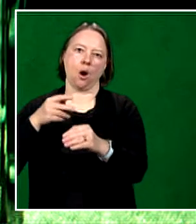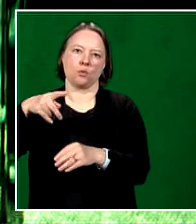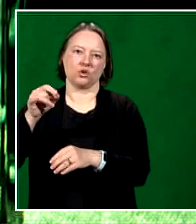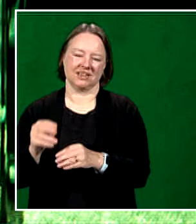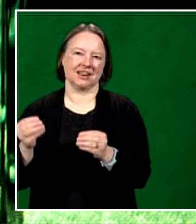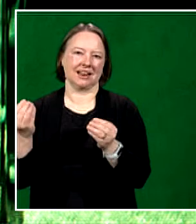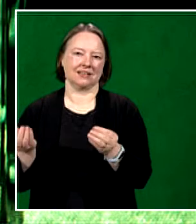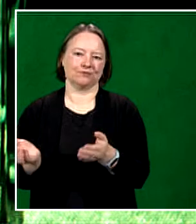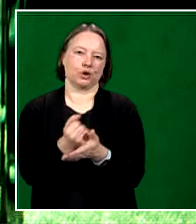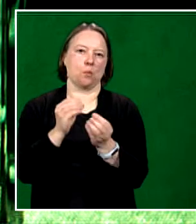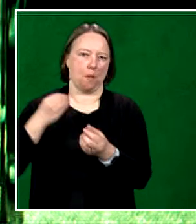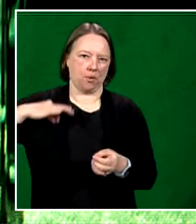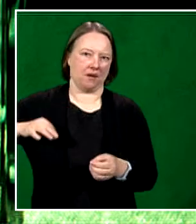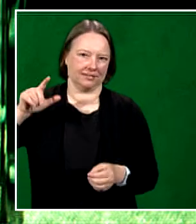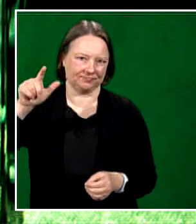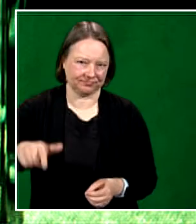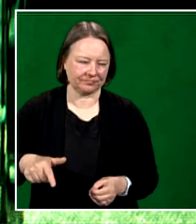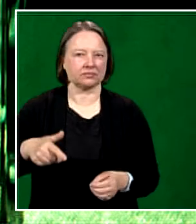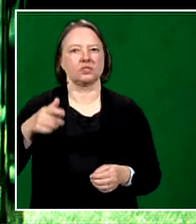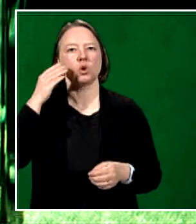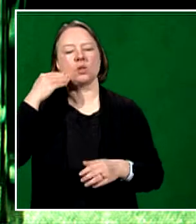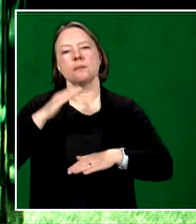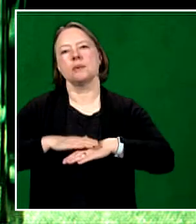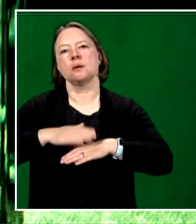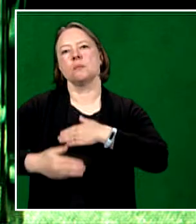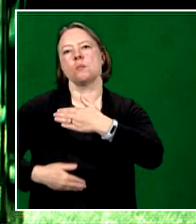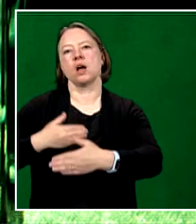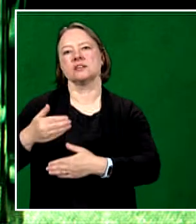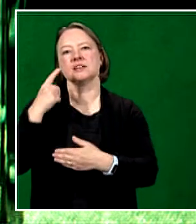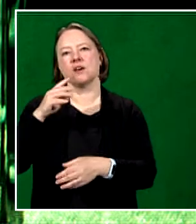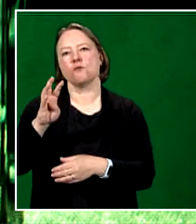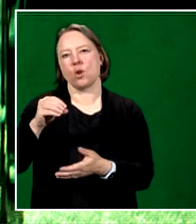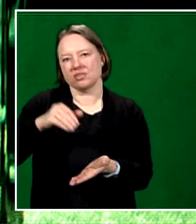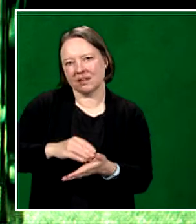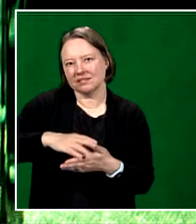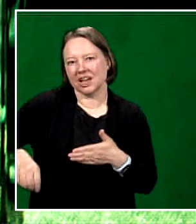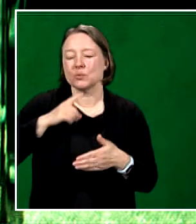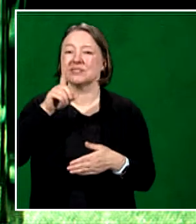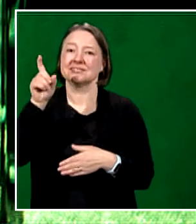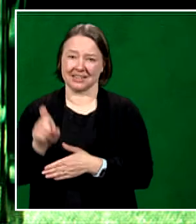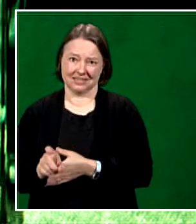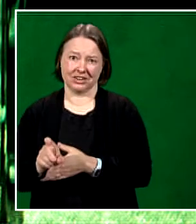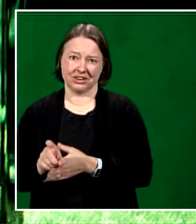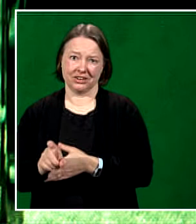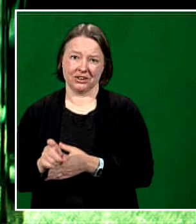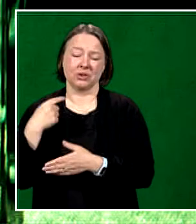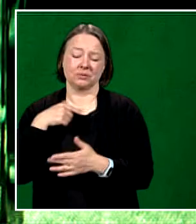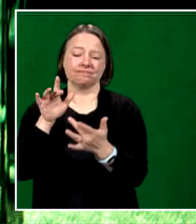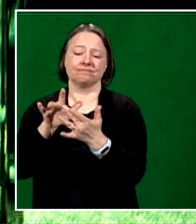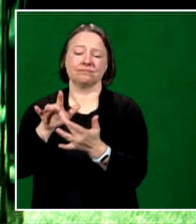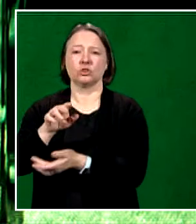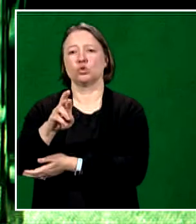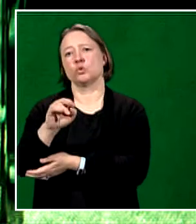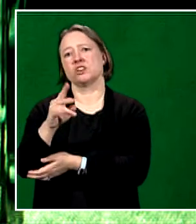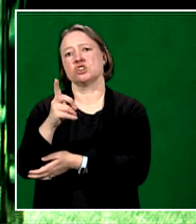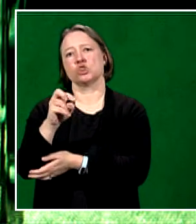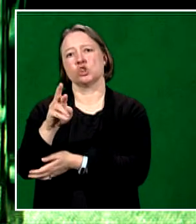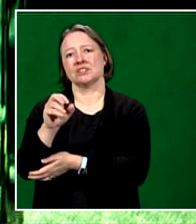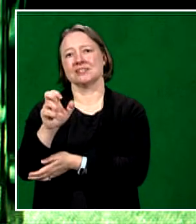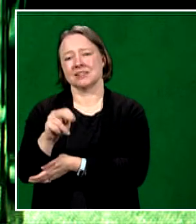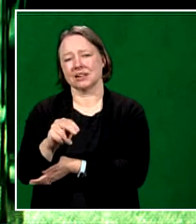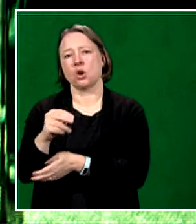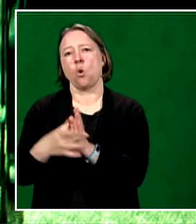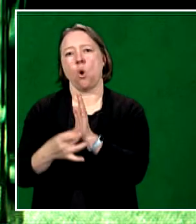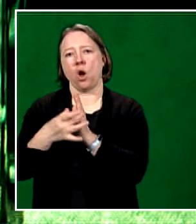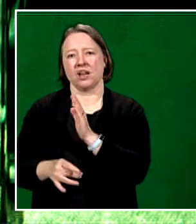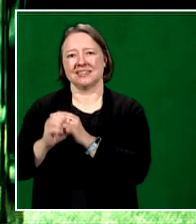profitable. Knowing that a minimum process volume of $40,000 was necessary, we reached out to Richardson Oilseed, a large local